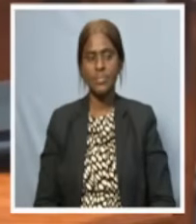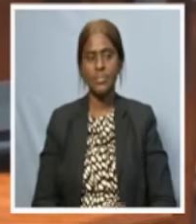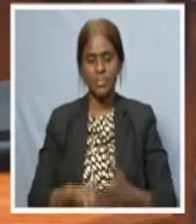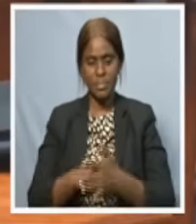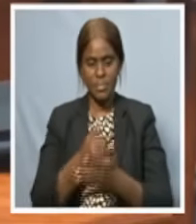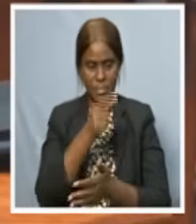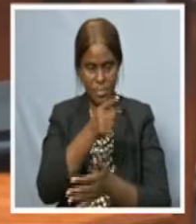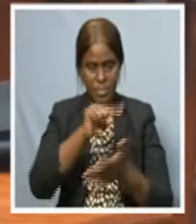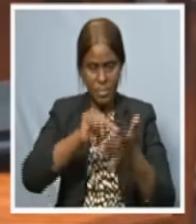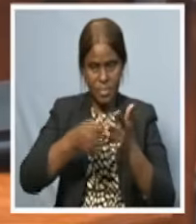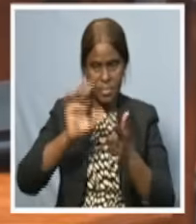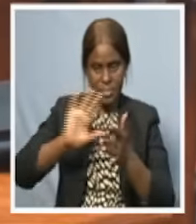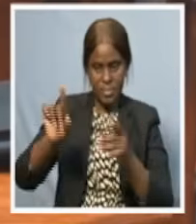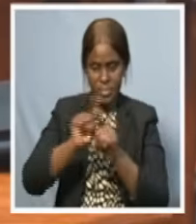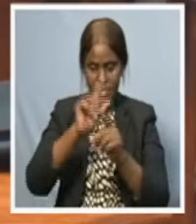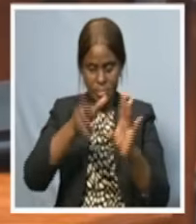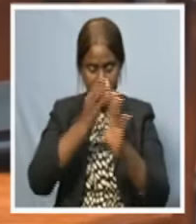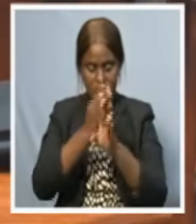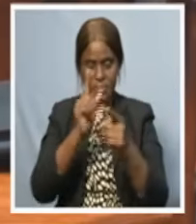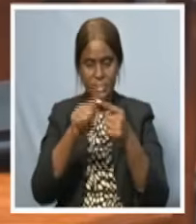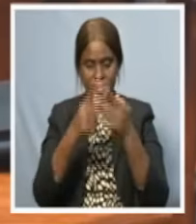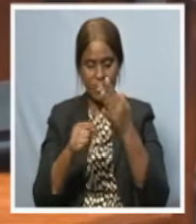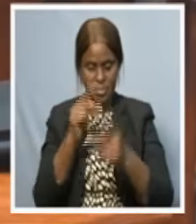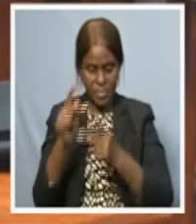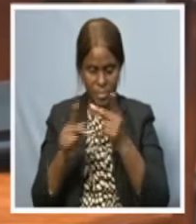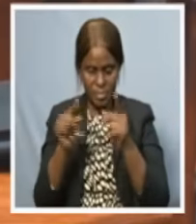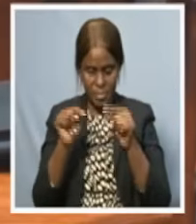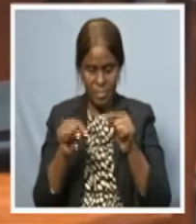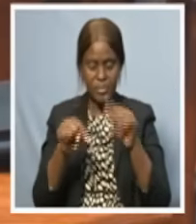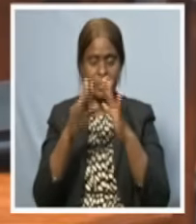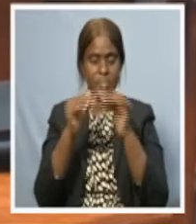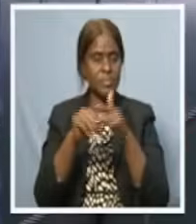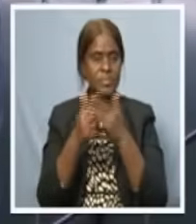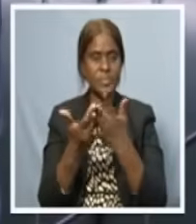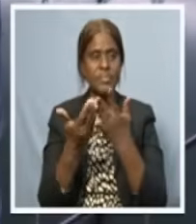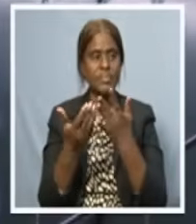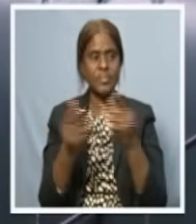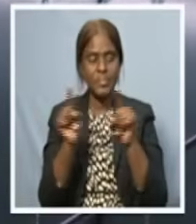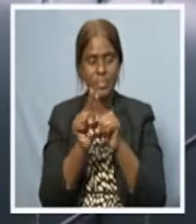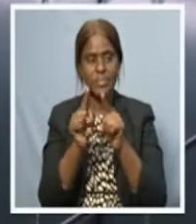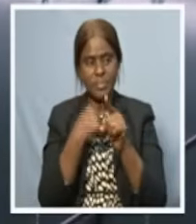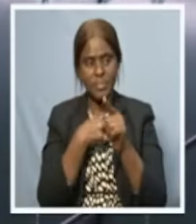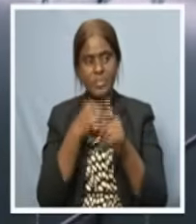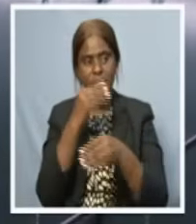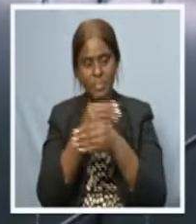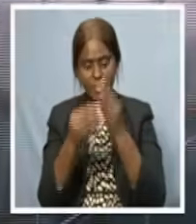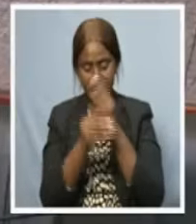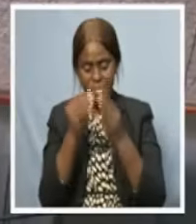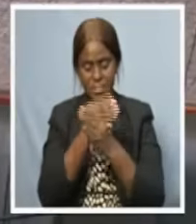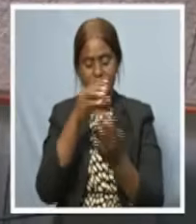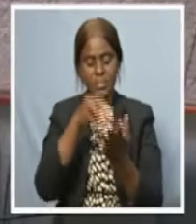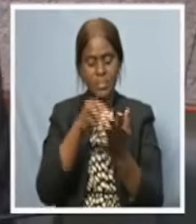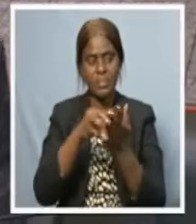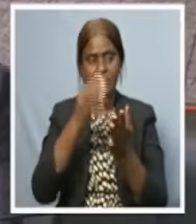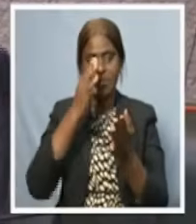How is that point of order related to the proceedings of this House? I'm building the case, Madam